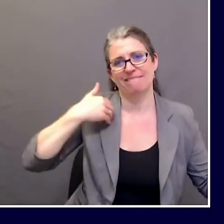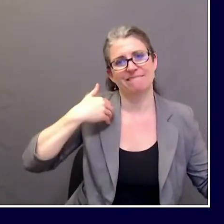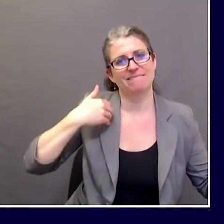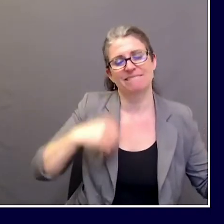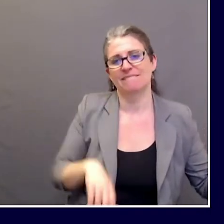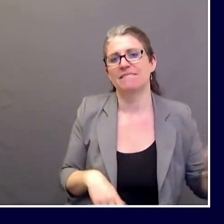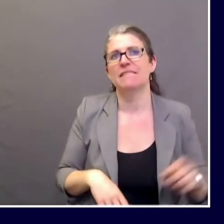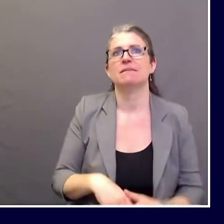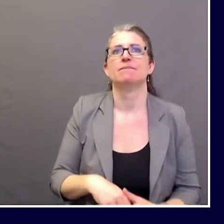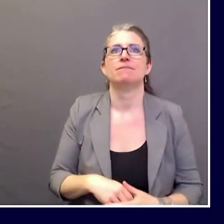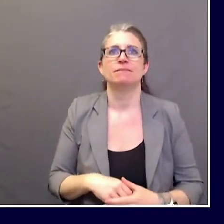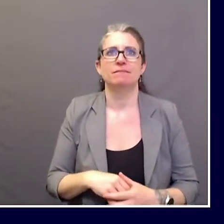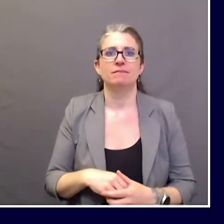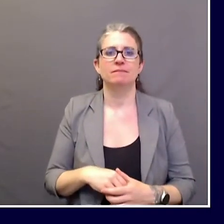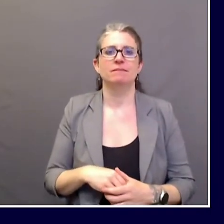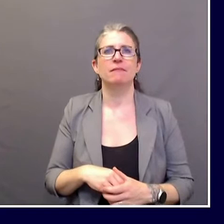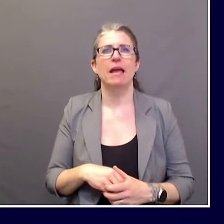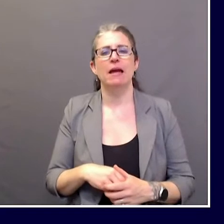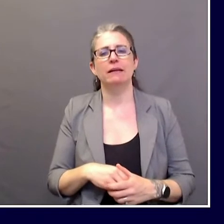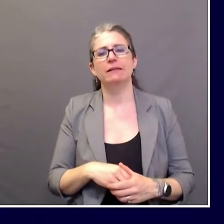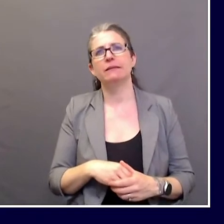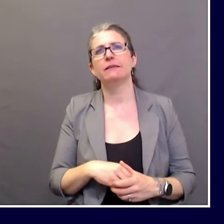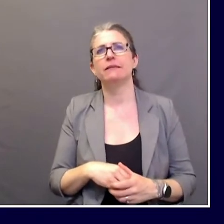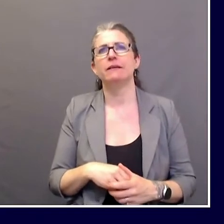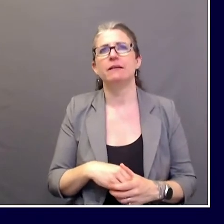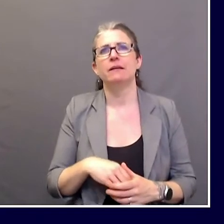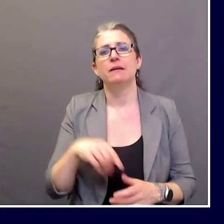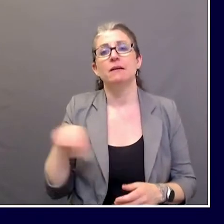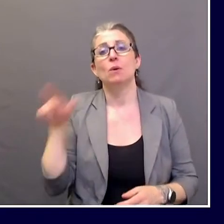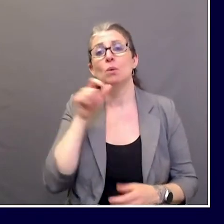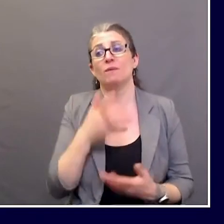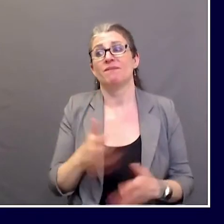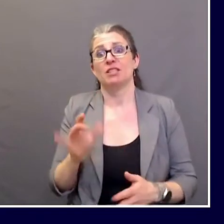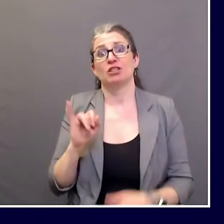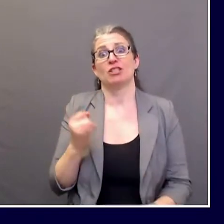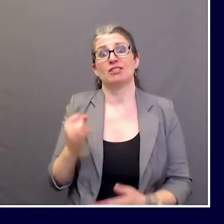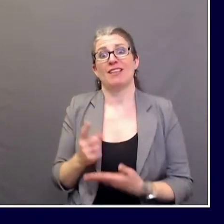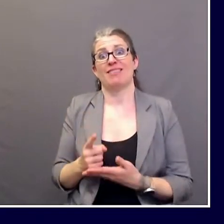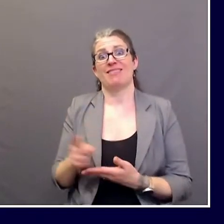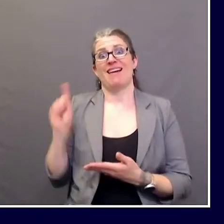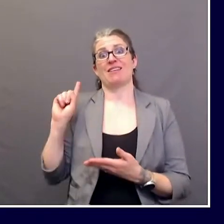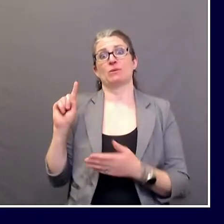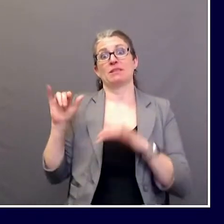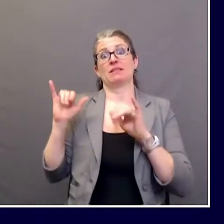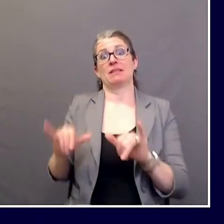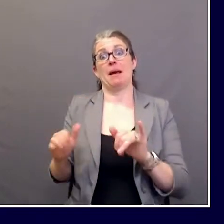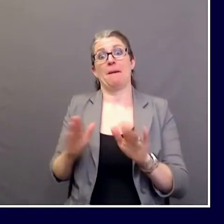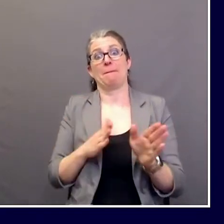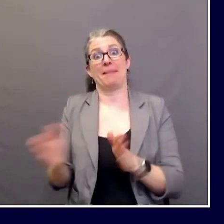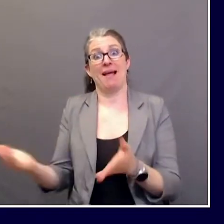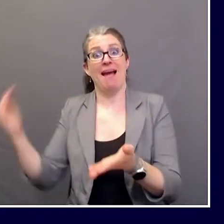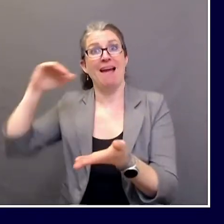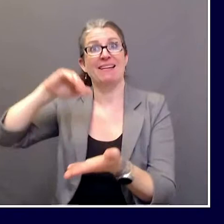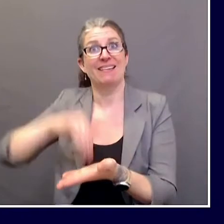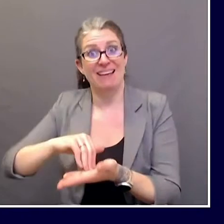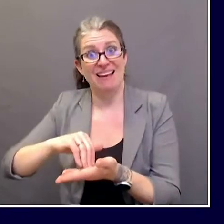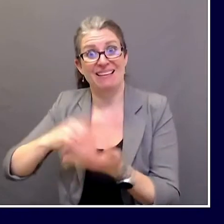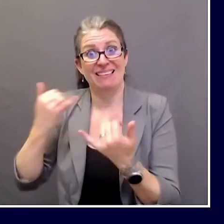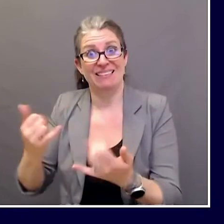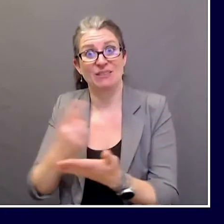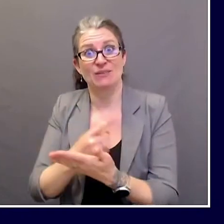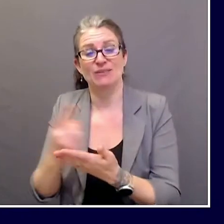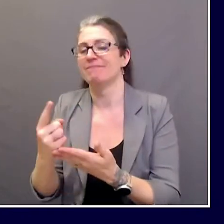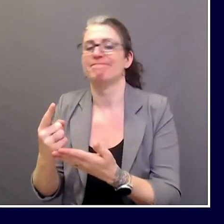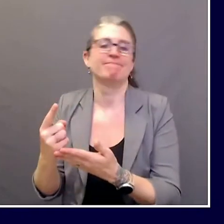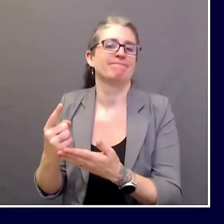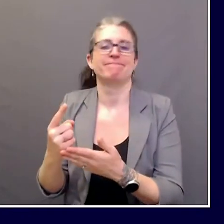gotten doses last week. They were planning on using them for clinics this week to see, are there alternatives? Are there ways that we could continue the